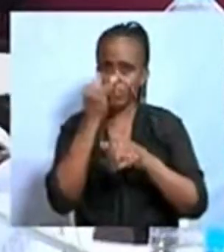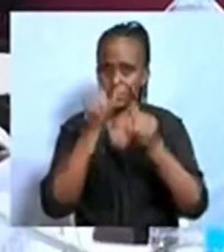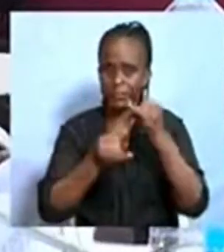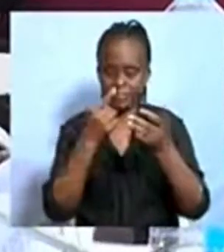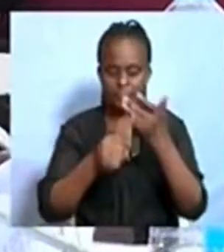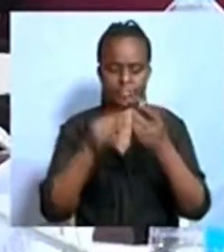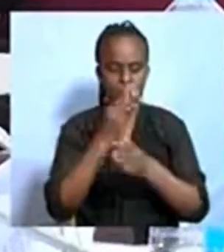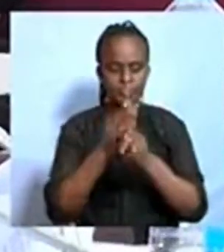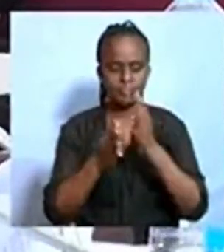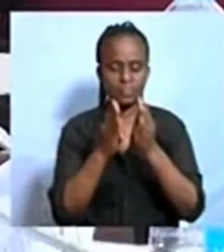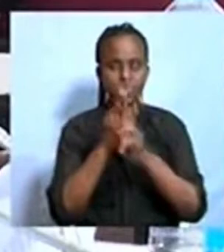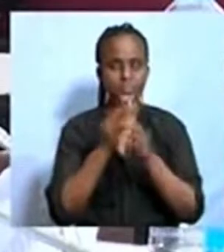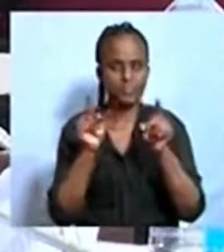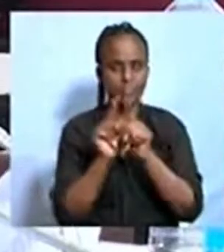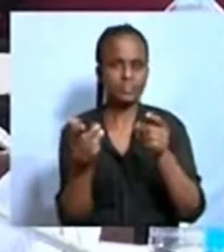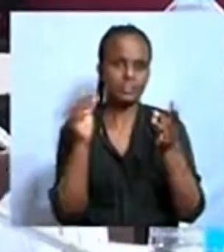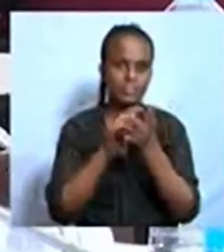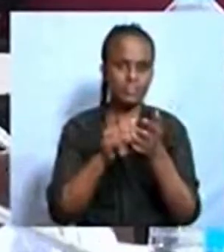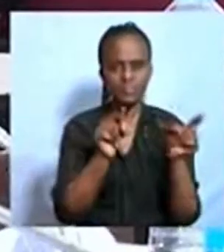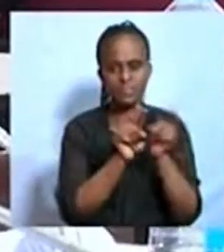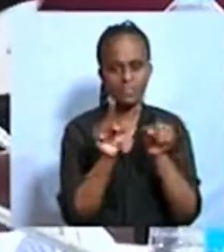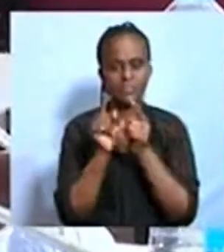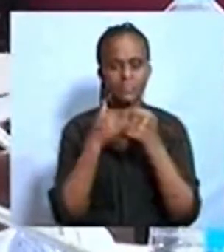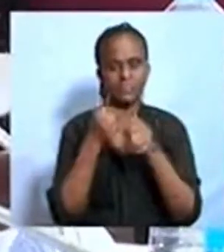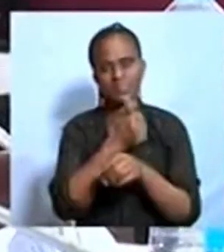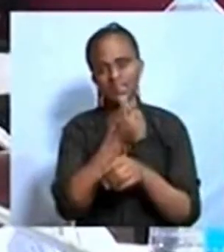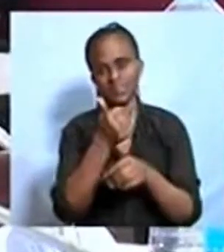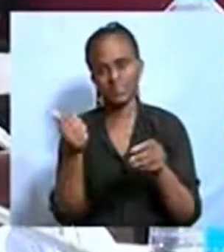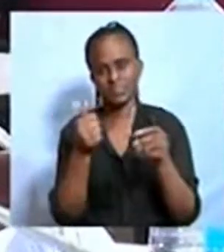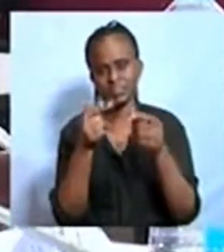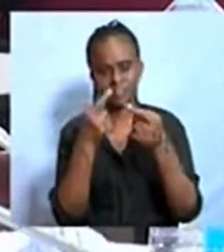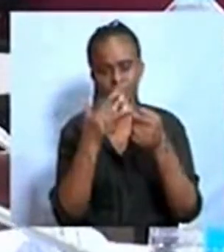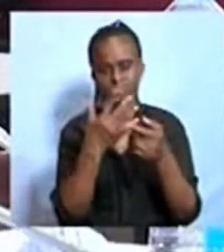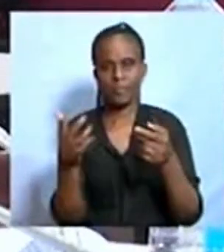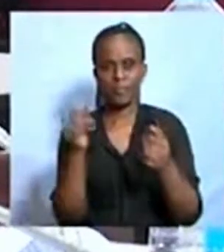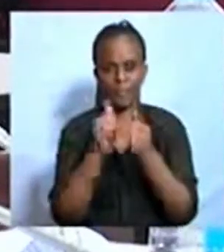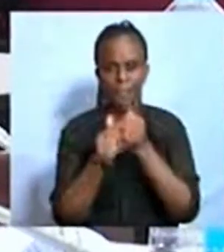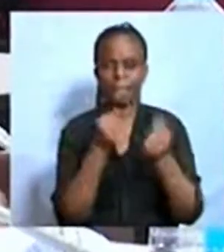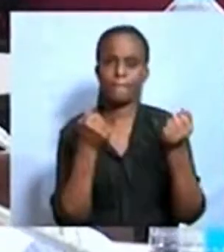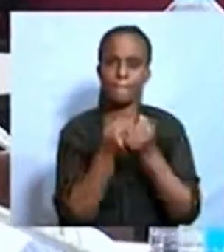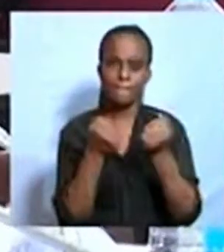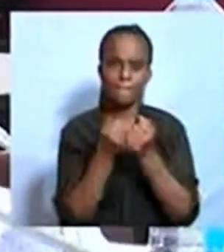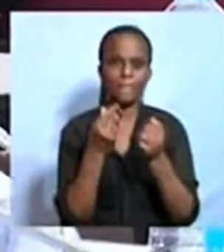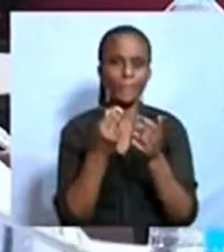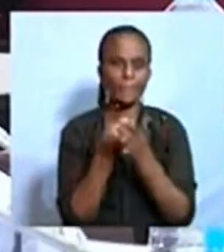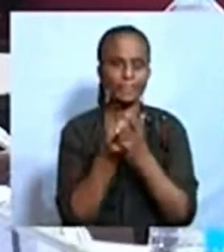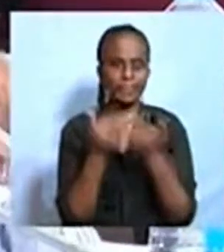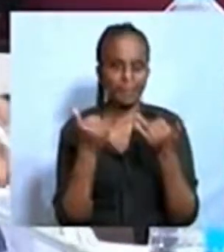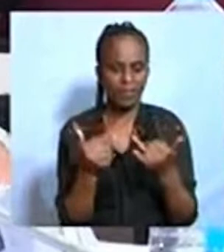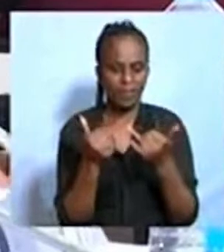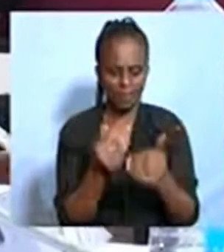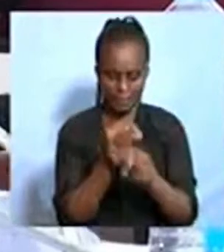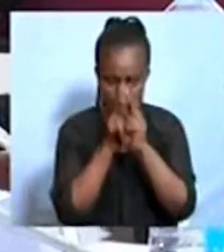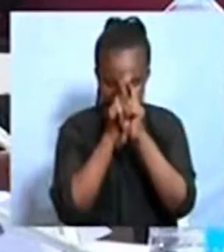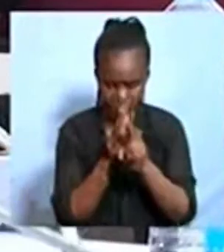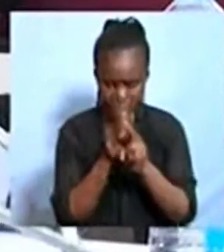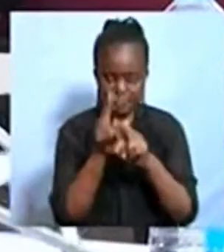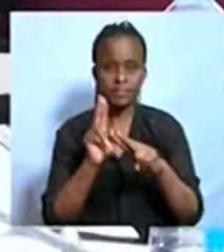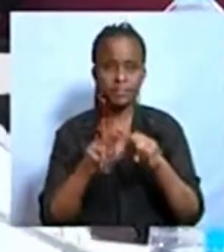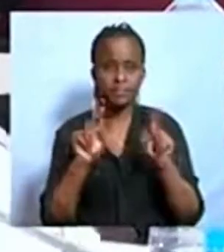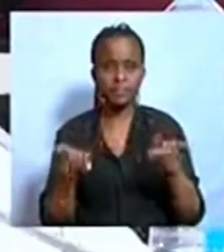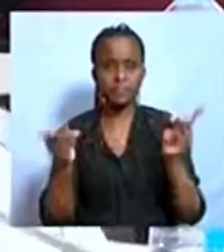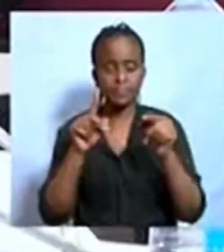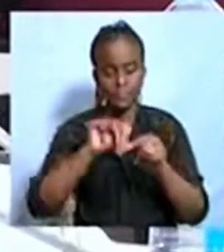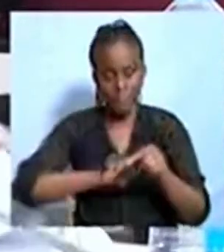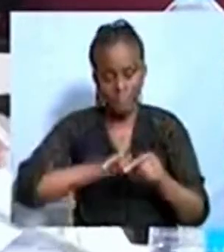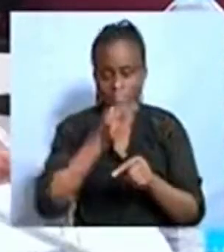infrastructure, and then there are all the other elements that have been funded. Now, Honorable Chair, when we are looking at